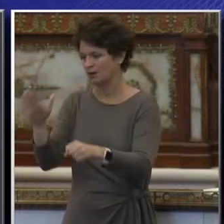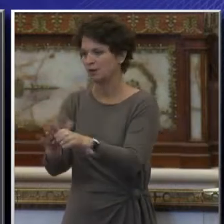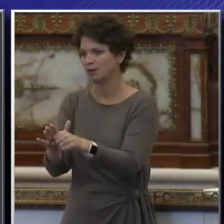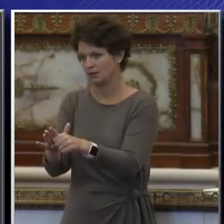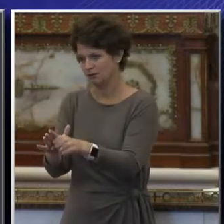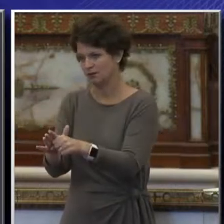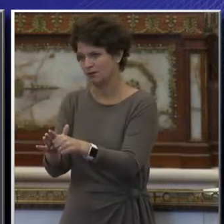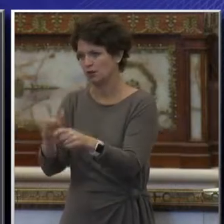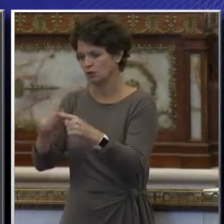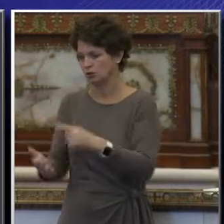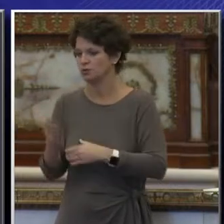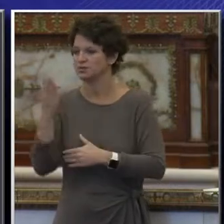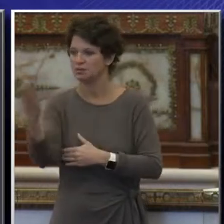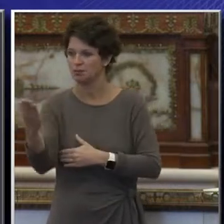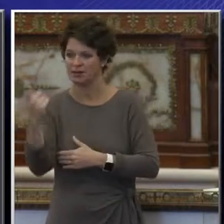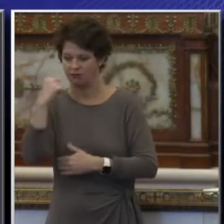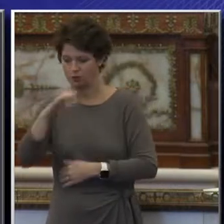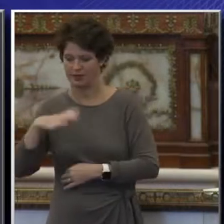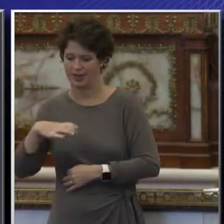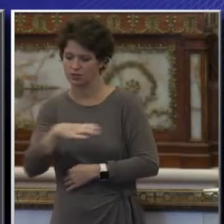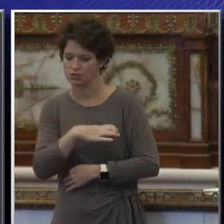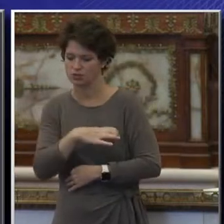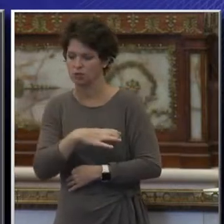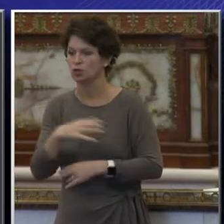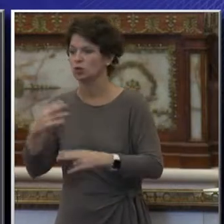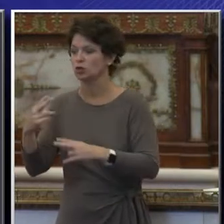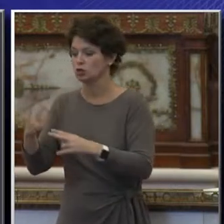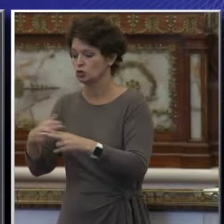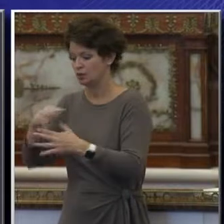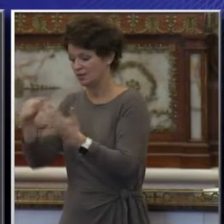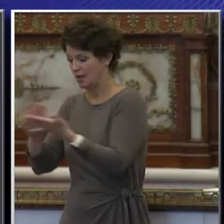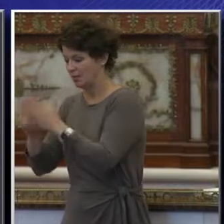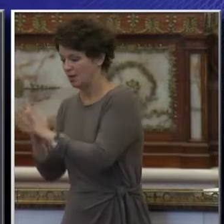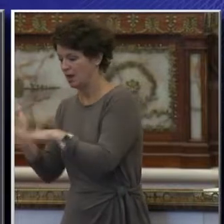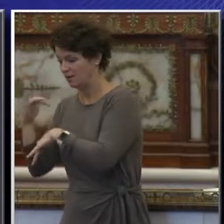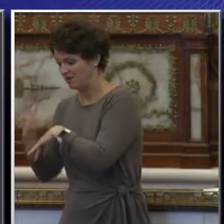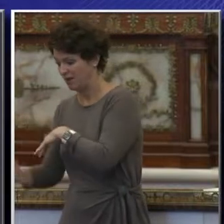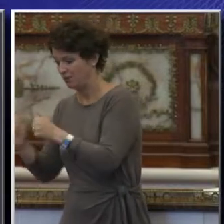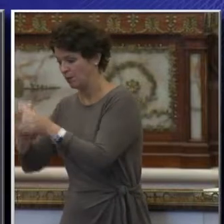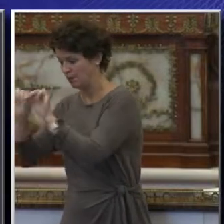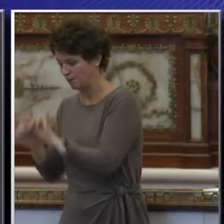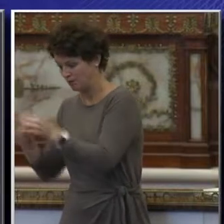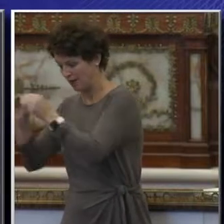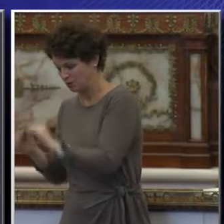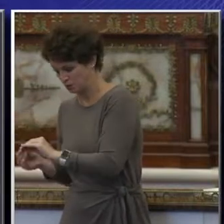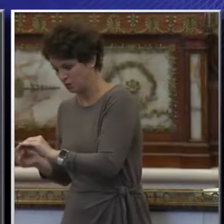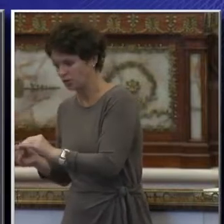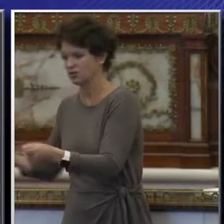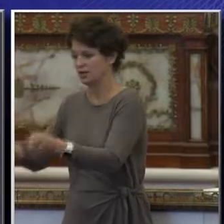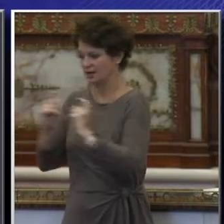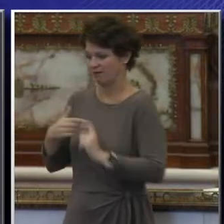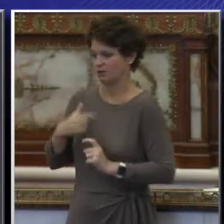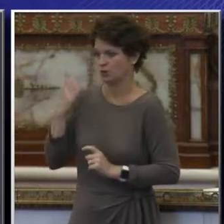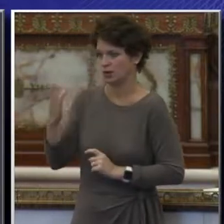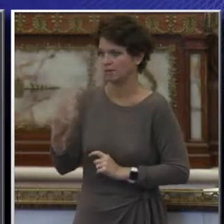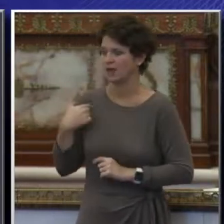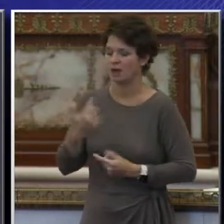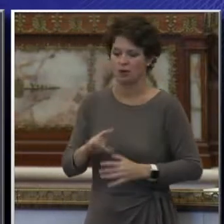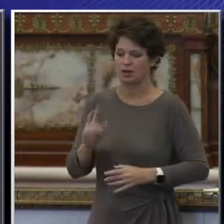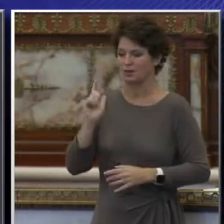to submit that to council as soon as those things become available with some benchmarks. I don't want to be in a situation